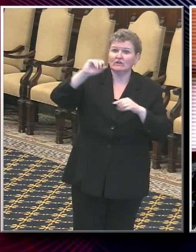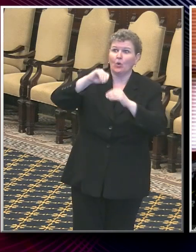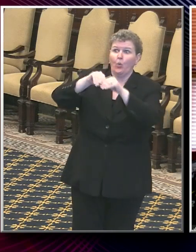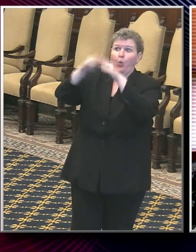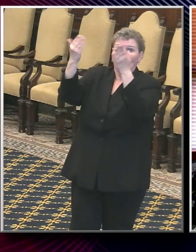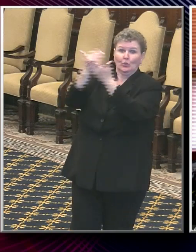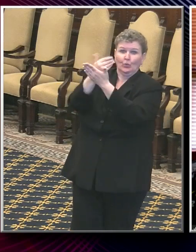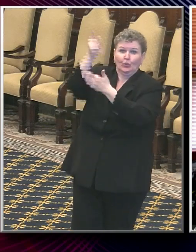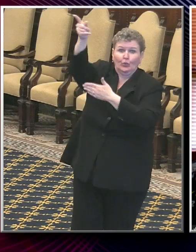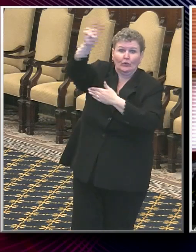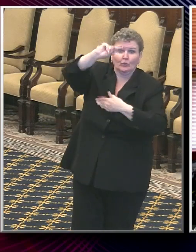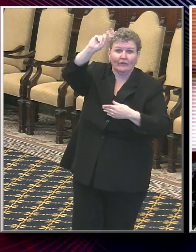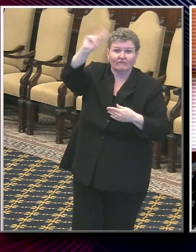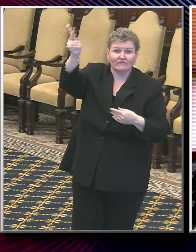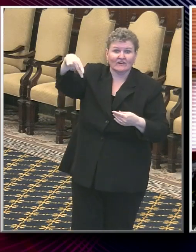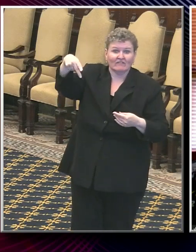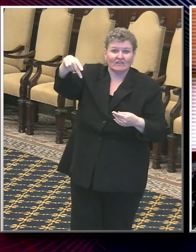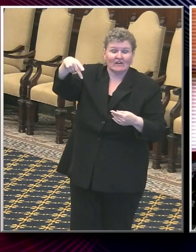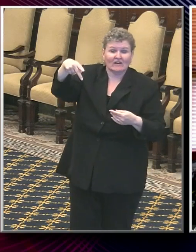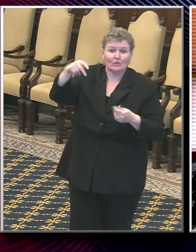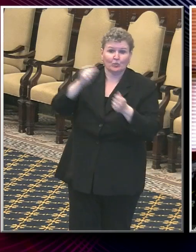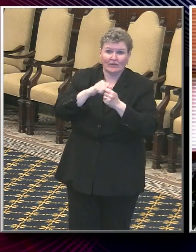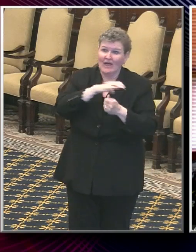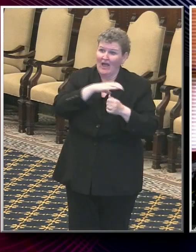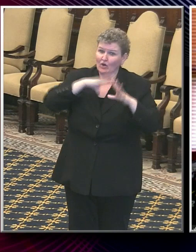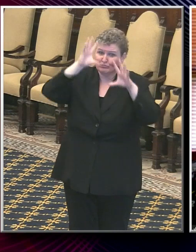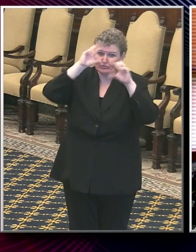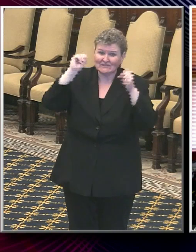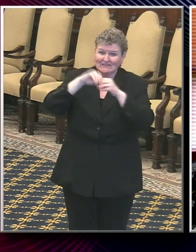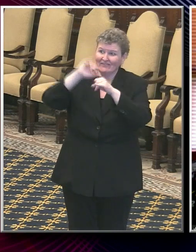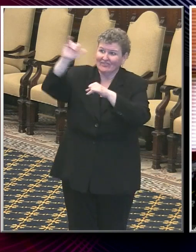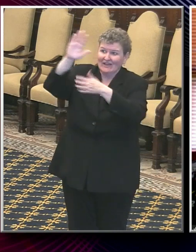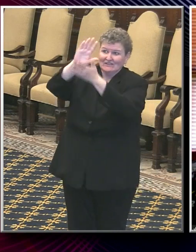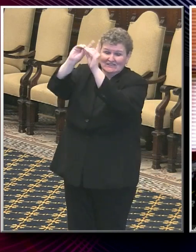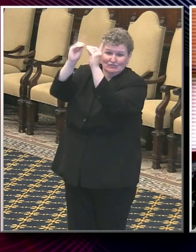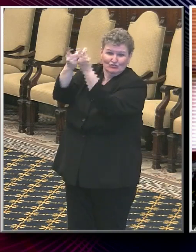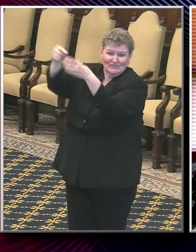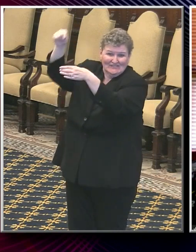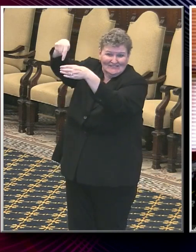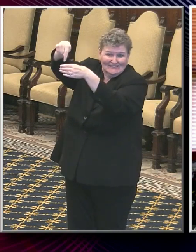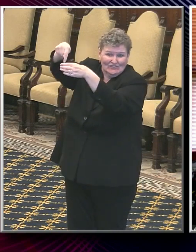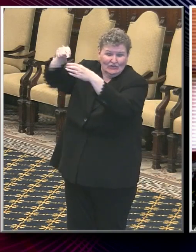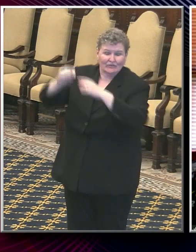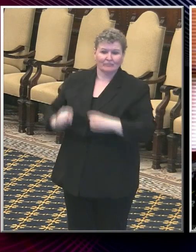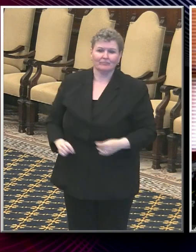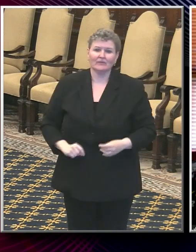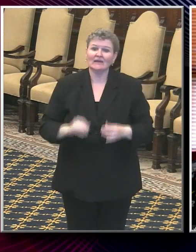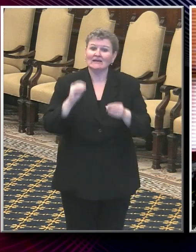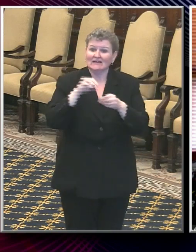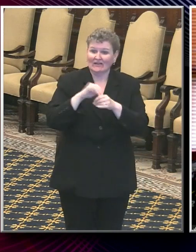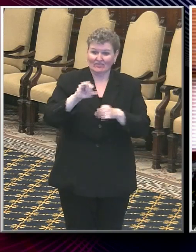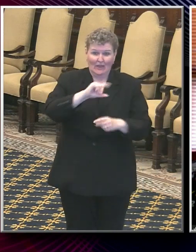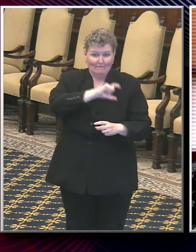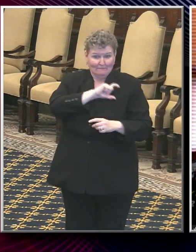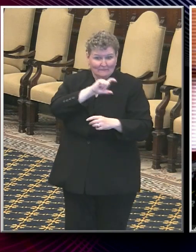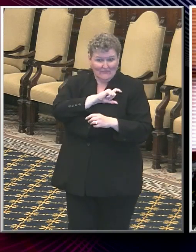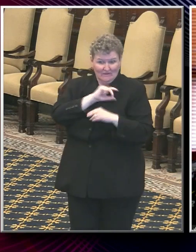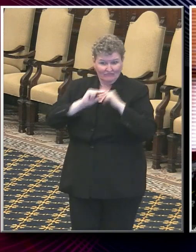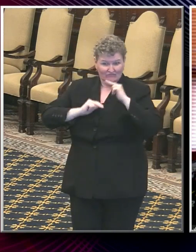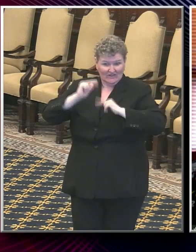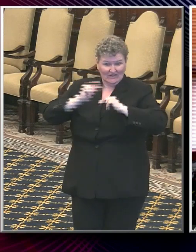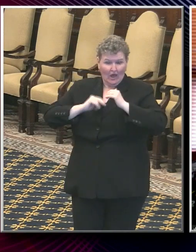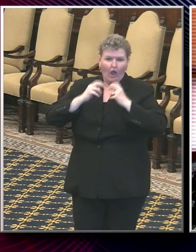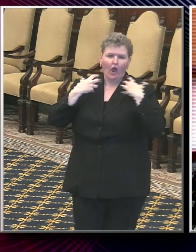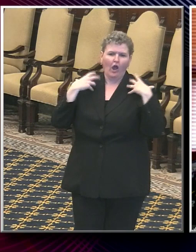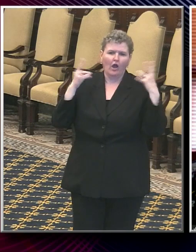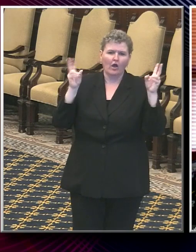With the site is in his district at an old police district building, and is now a health center building. We'll